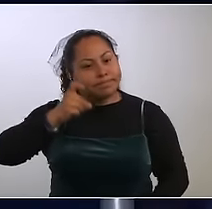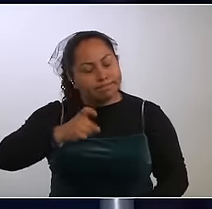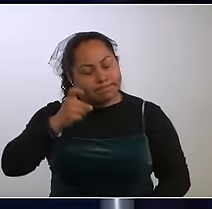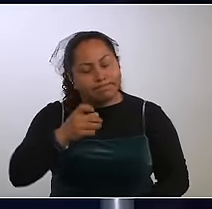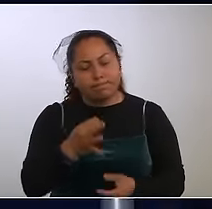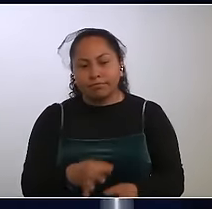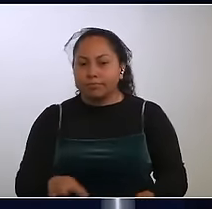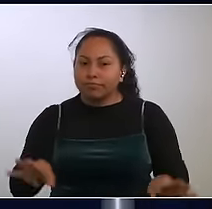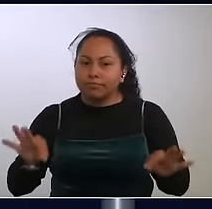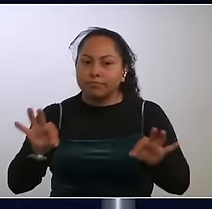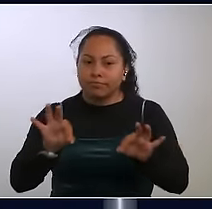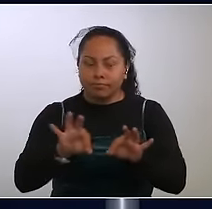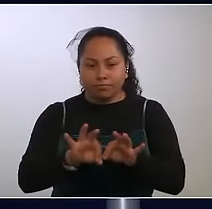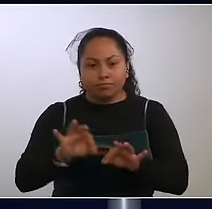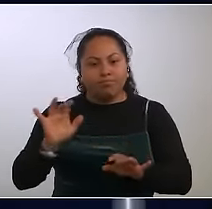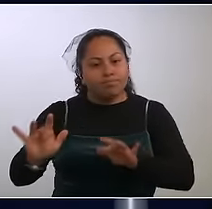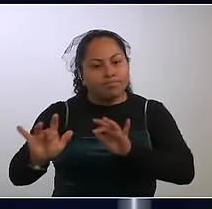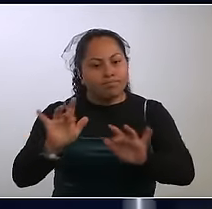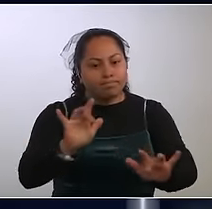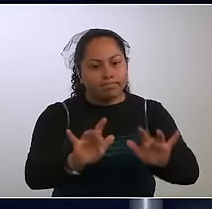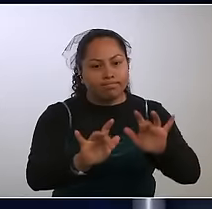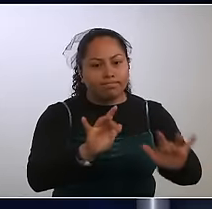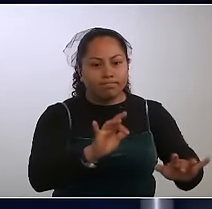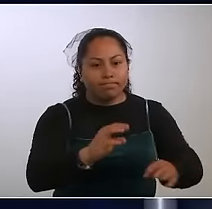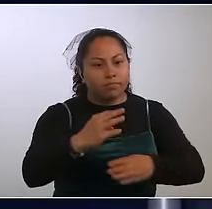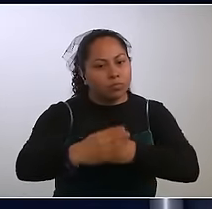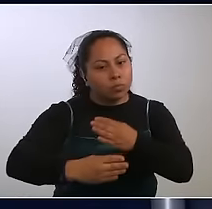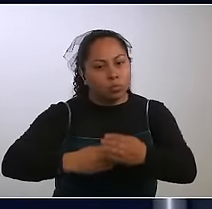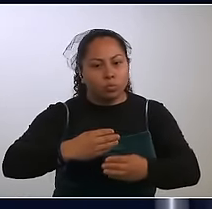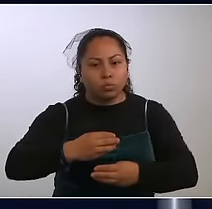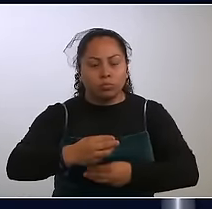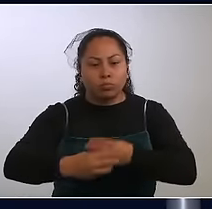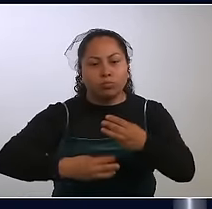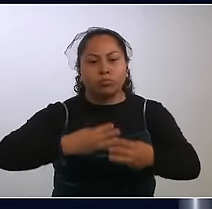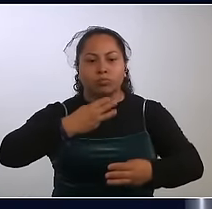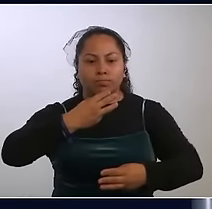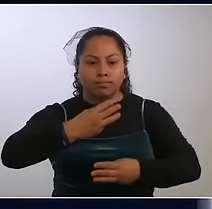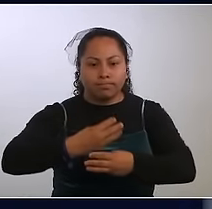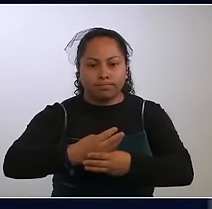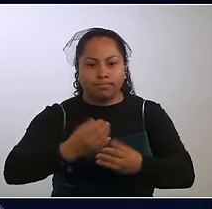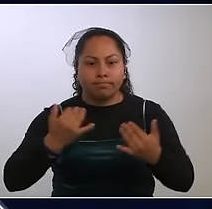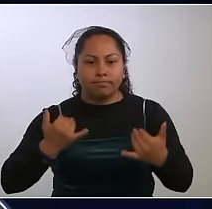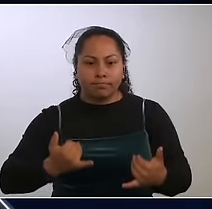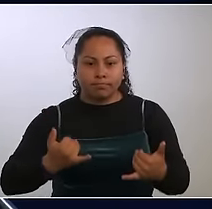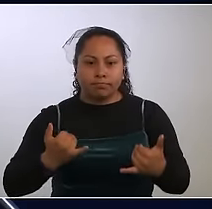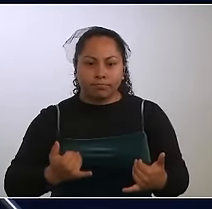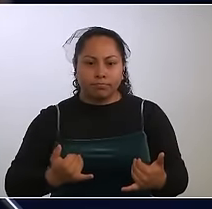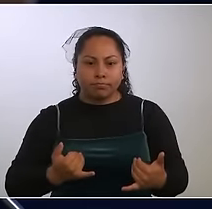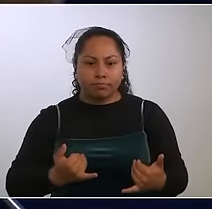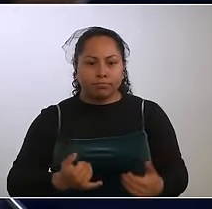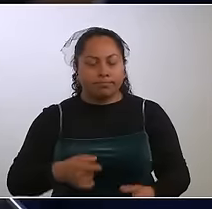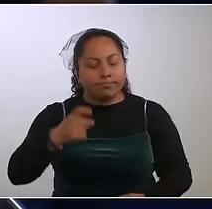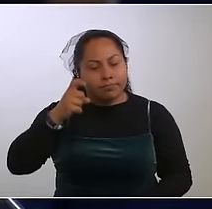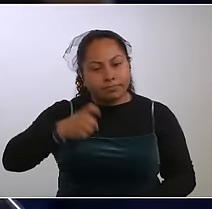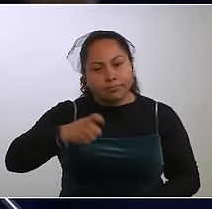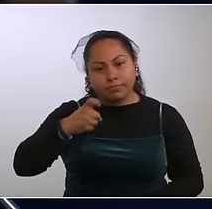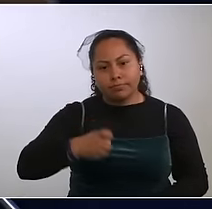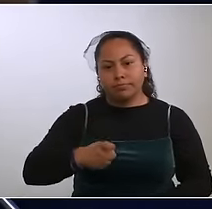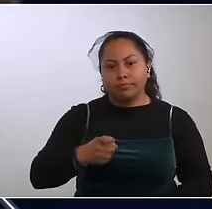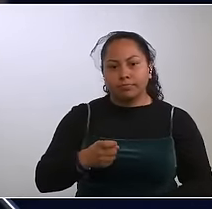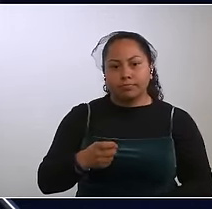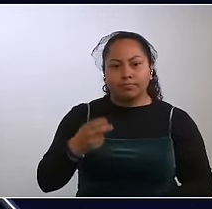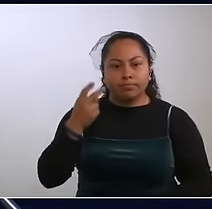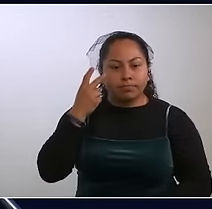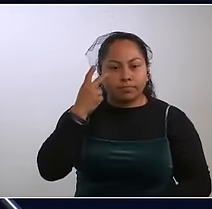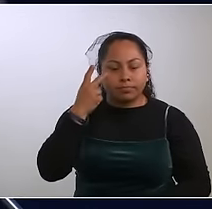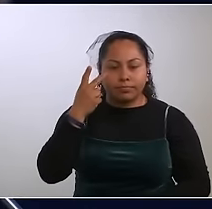our nation today. Simply building structures is not enough. We must see a movement of God to